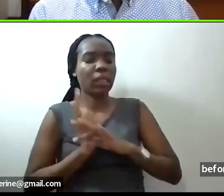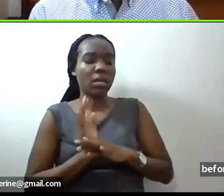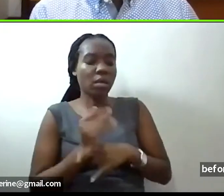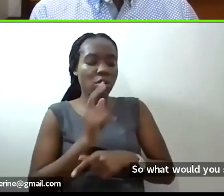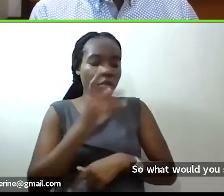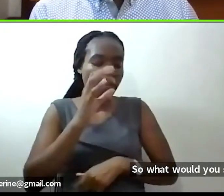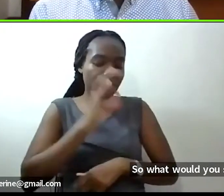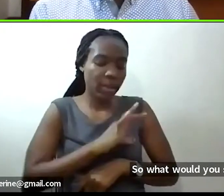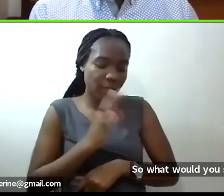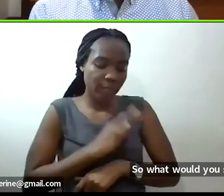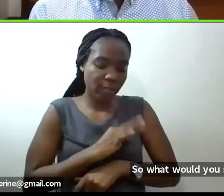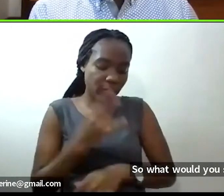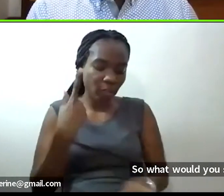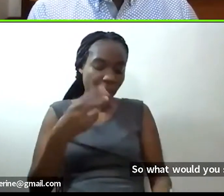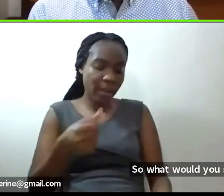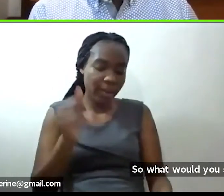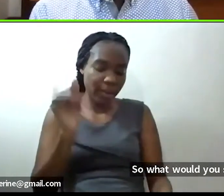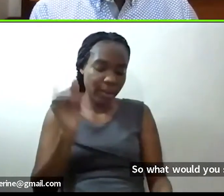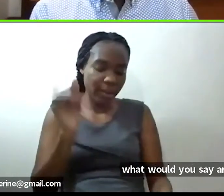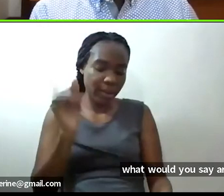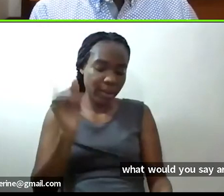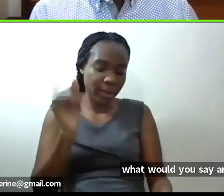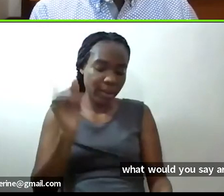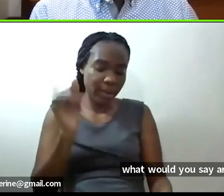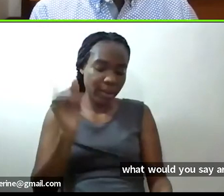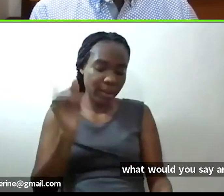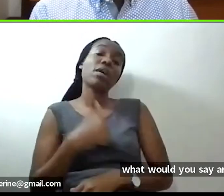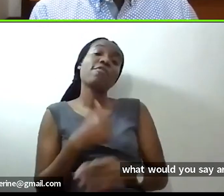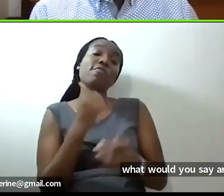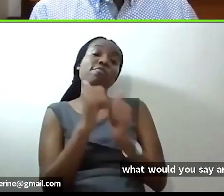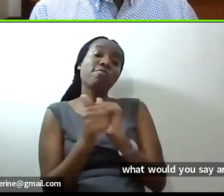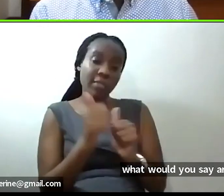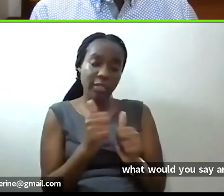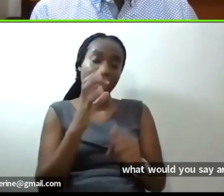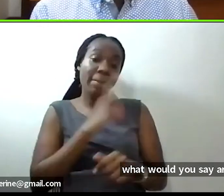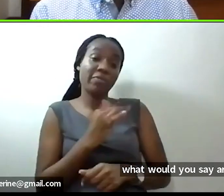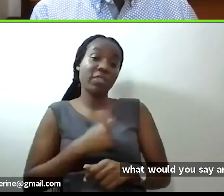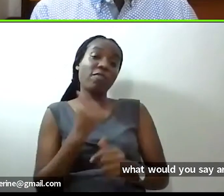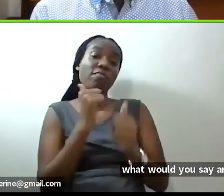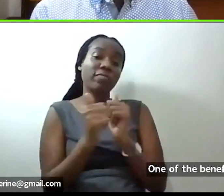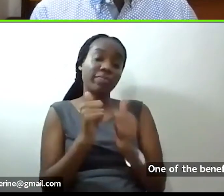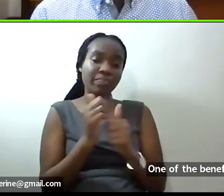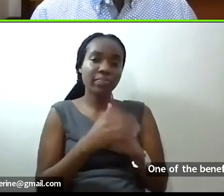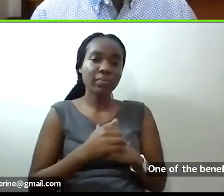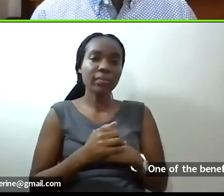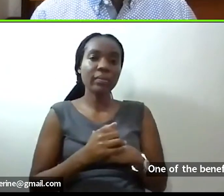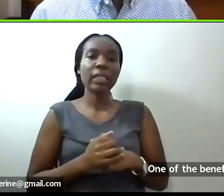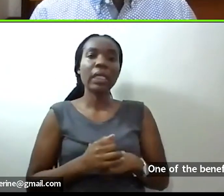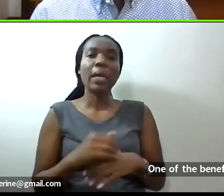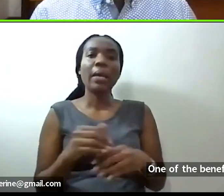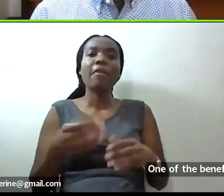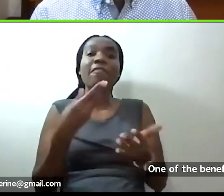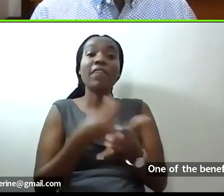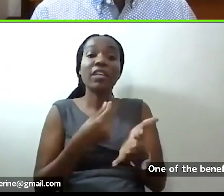bonds? One of the benefits of buying the Treasury bonds is that they are accepted by most financial